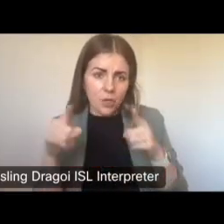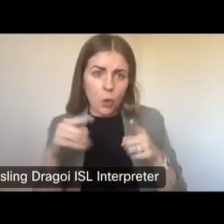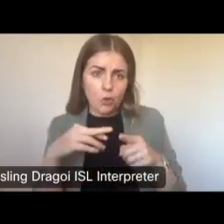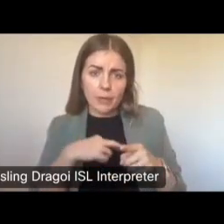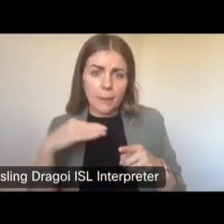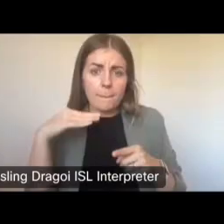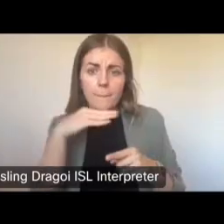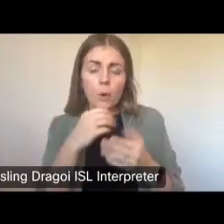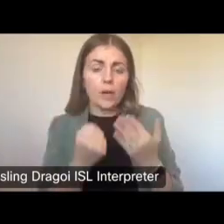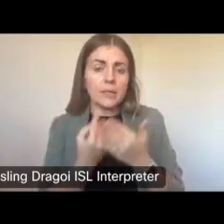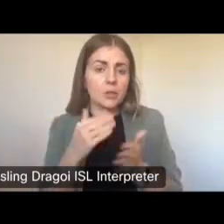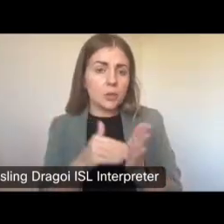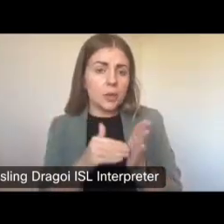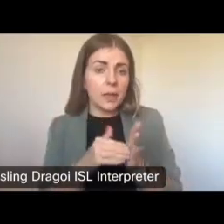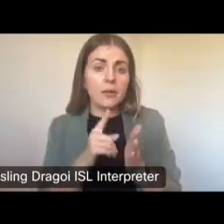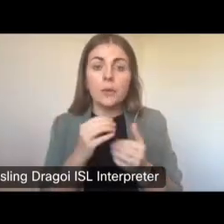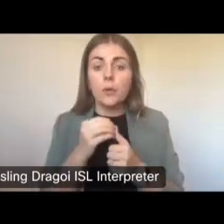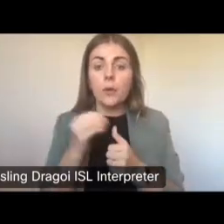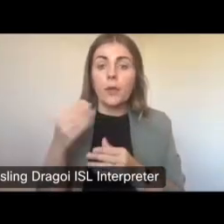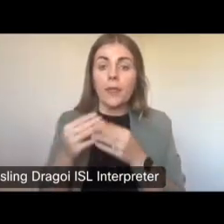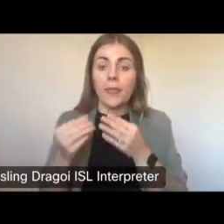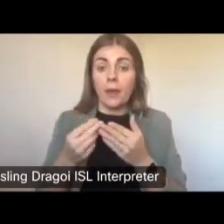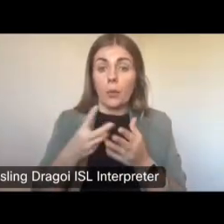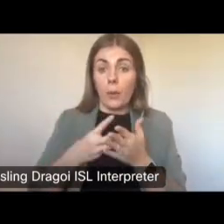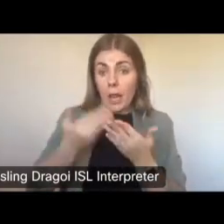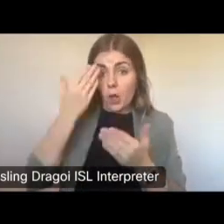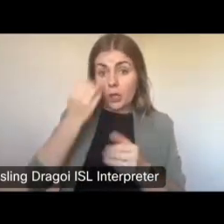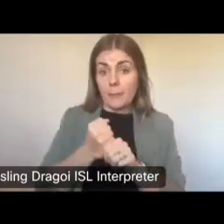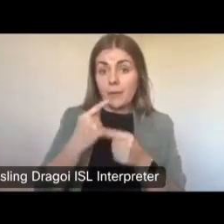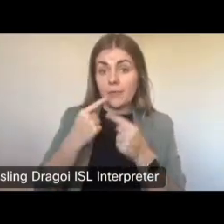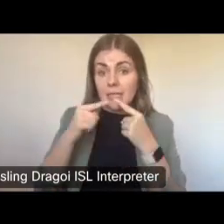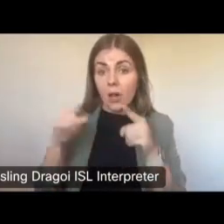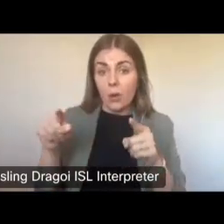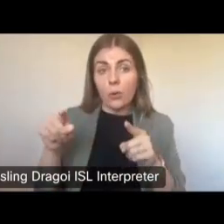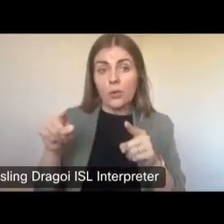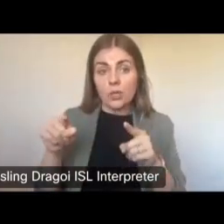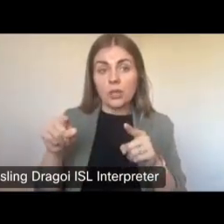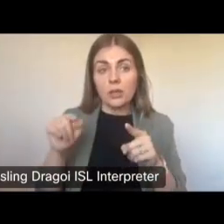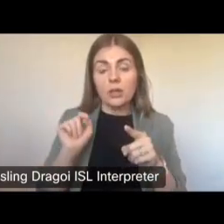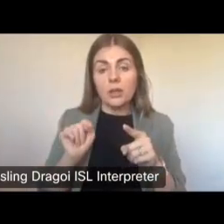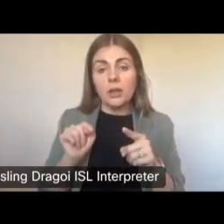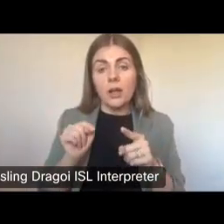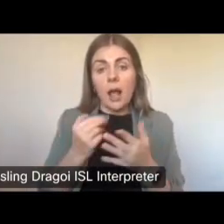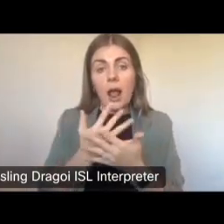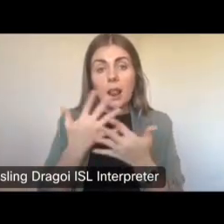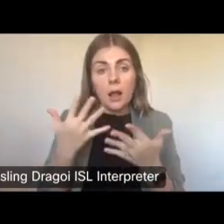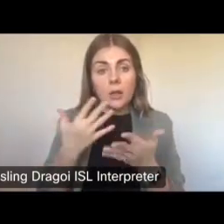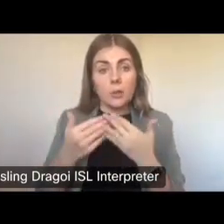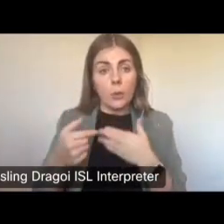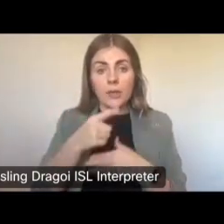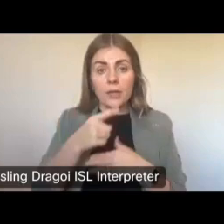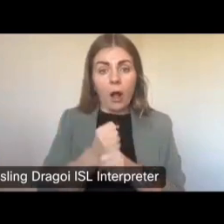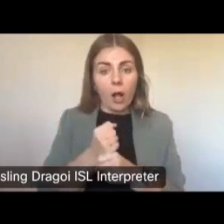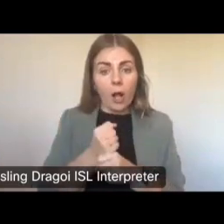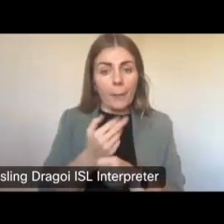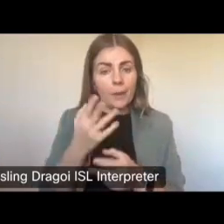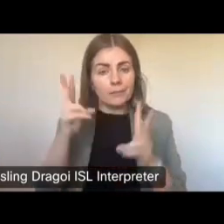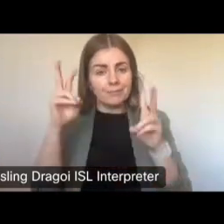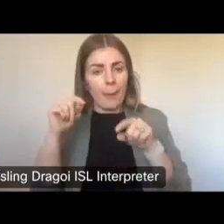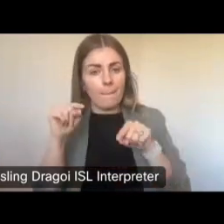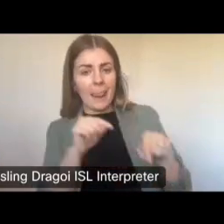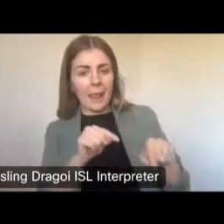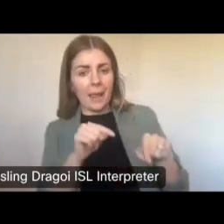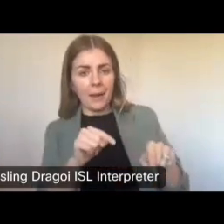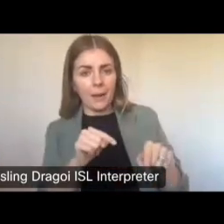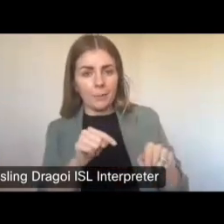think is important. What I learned about disclosure is that, you know, a lot of what we've been talking about is blame. You know, you blame people for drug